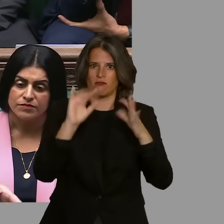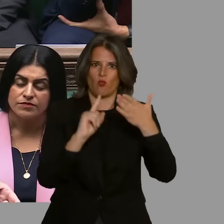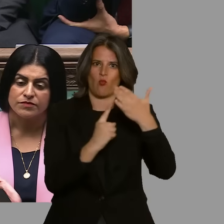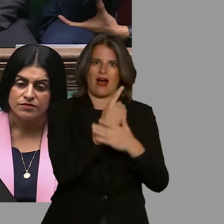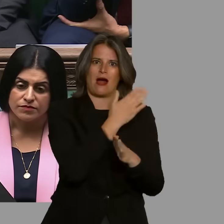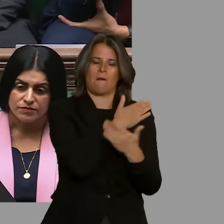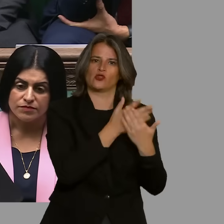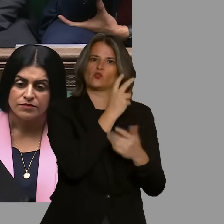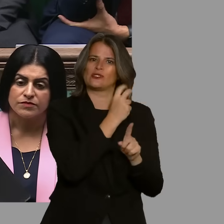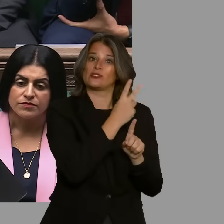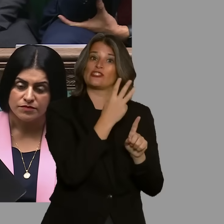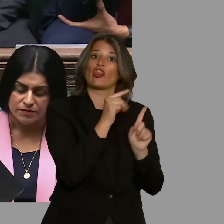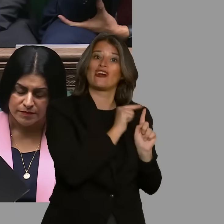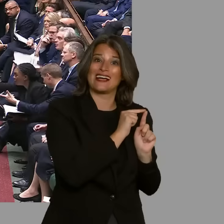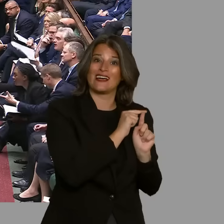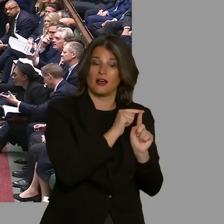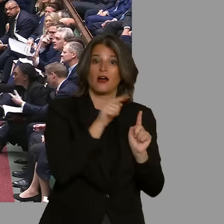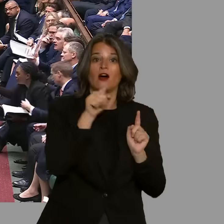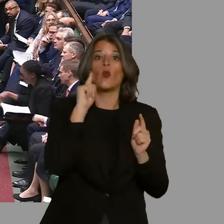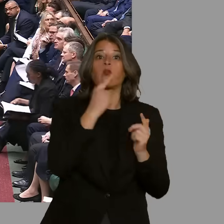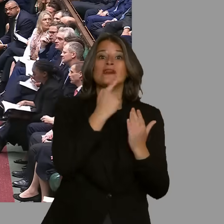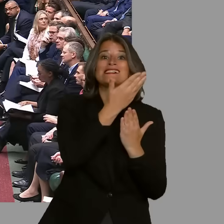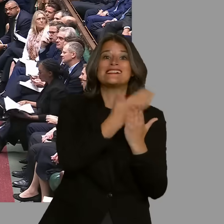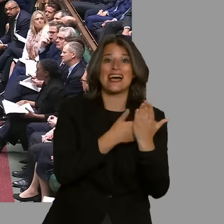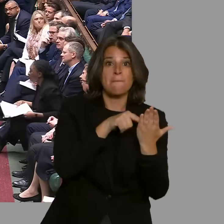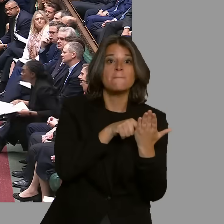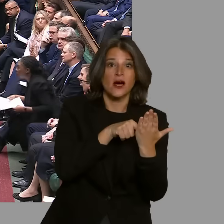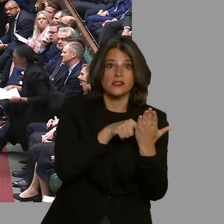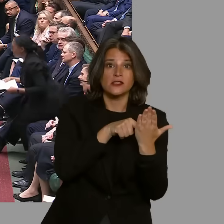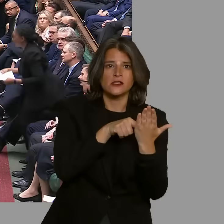just said is entirely baseless.